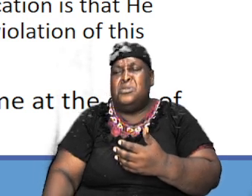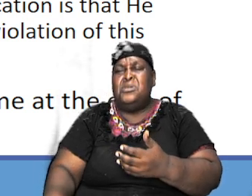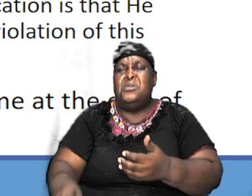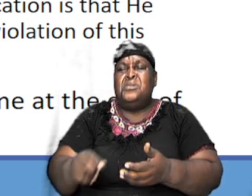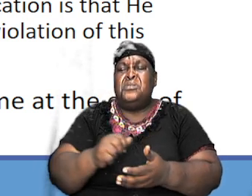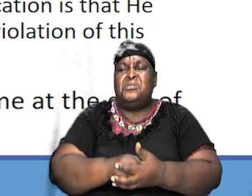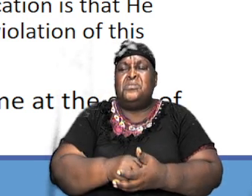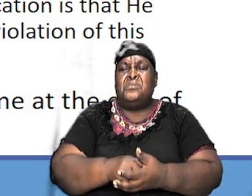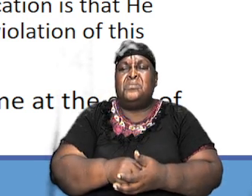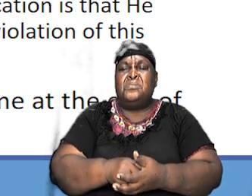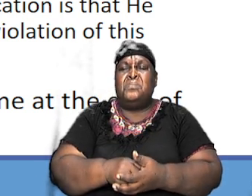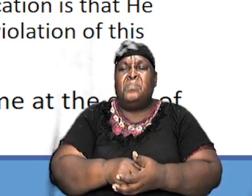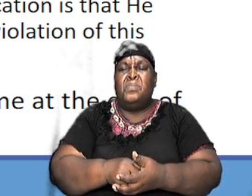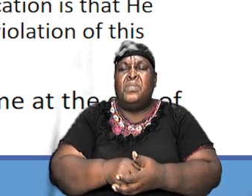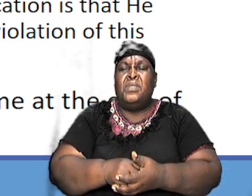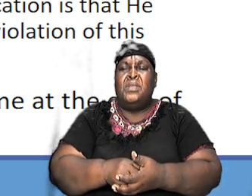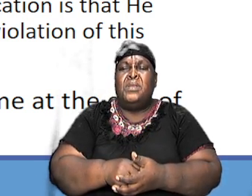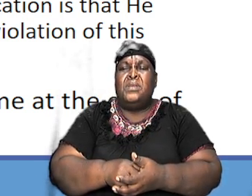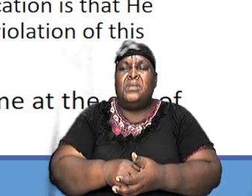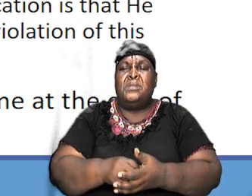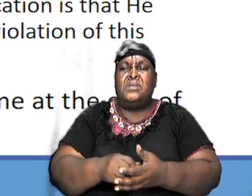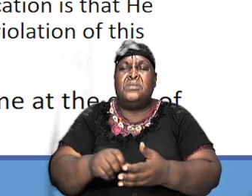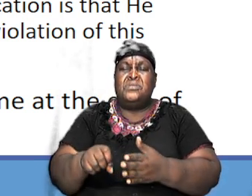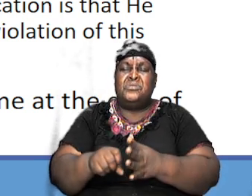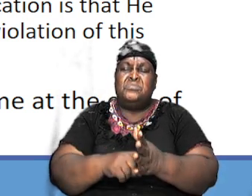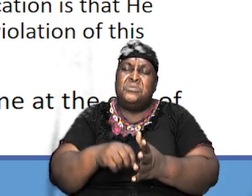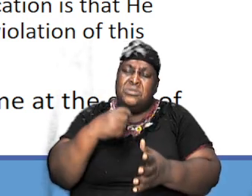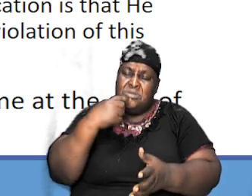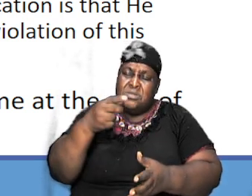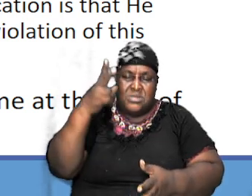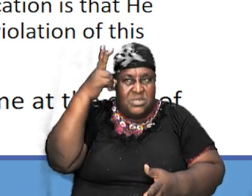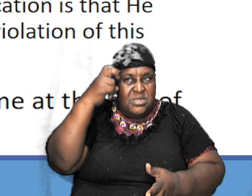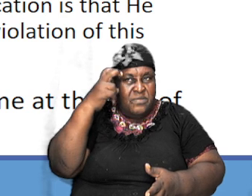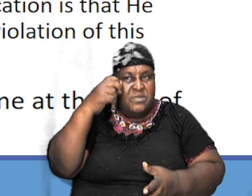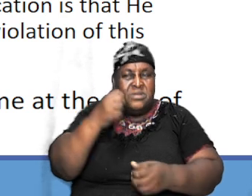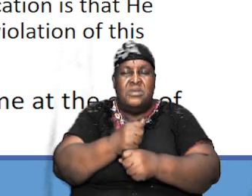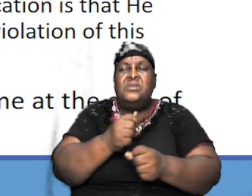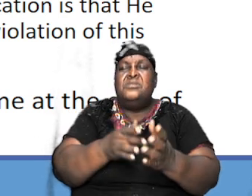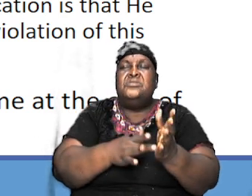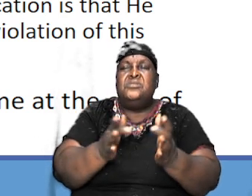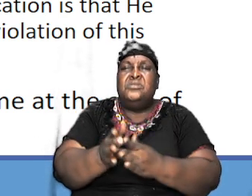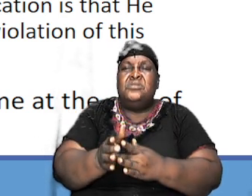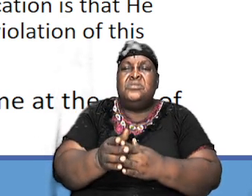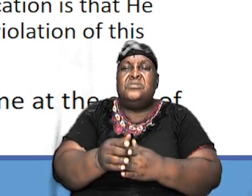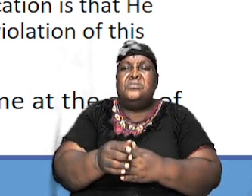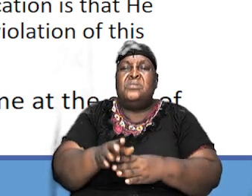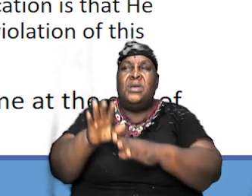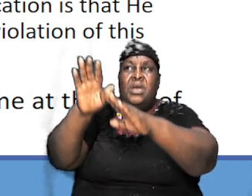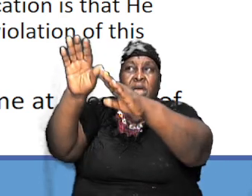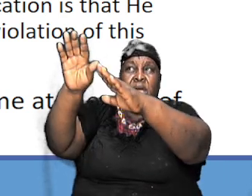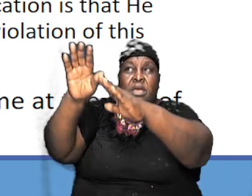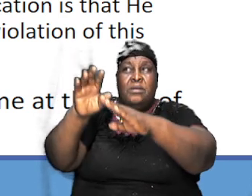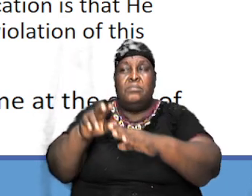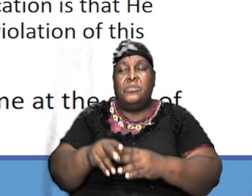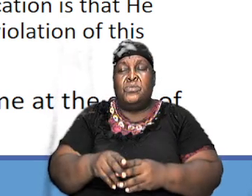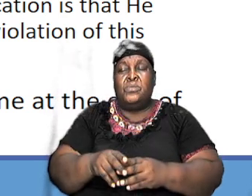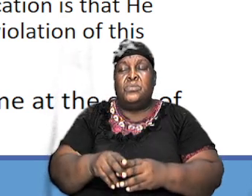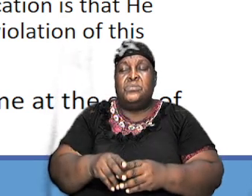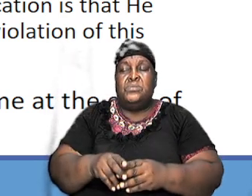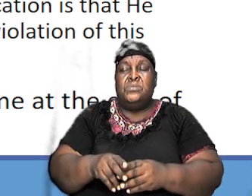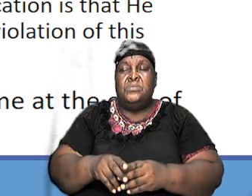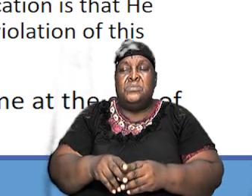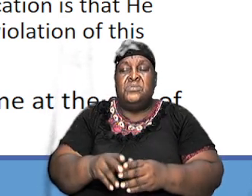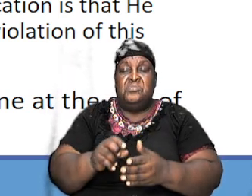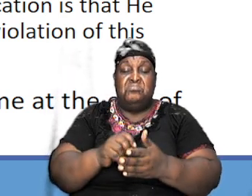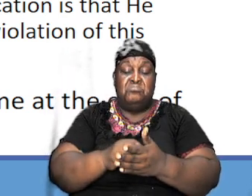he said that he took him up into a high place and said, throw thyself off, because it is written, you know, he shall give